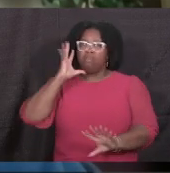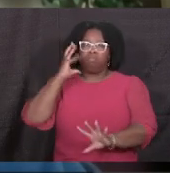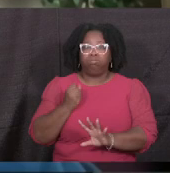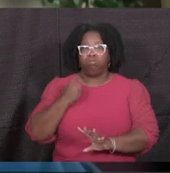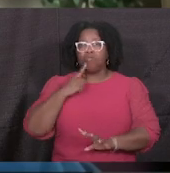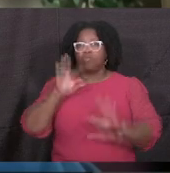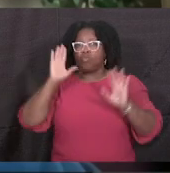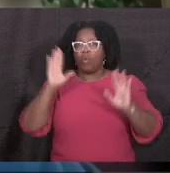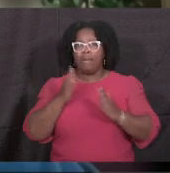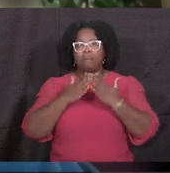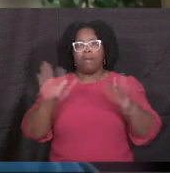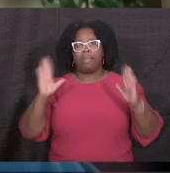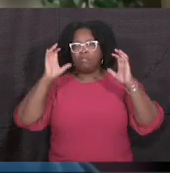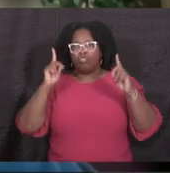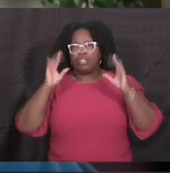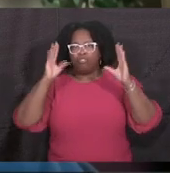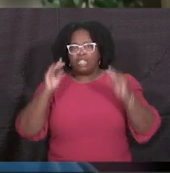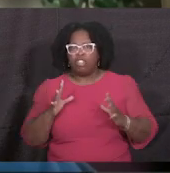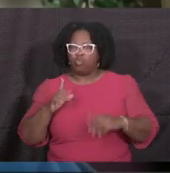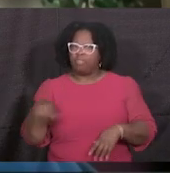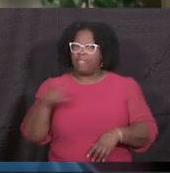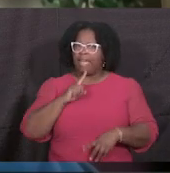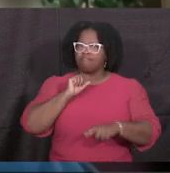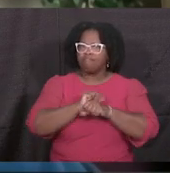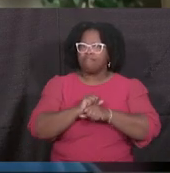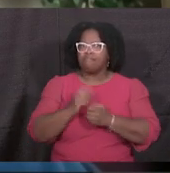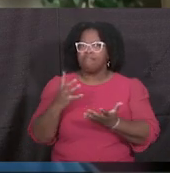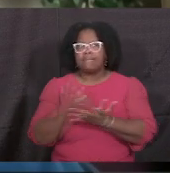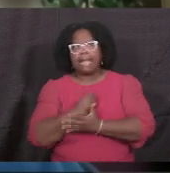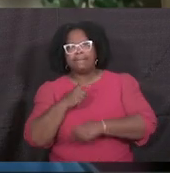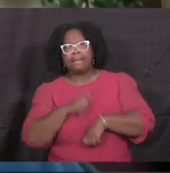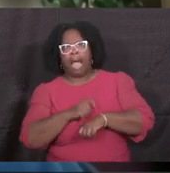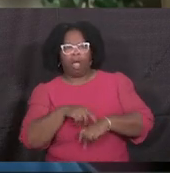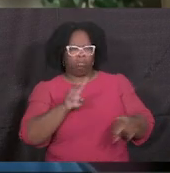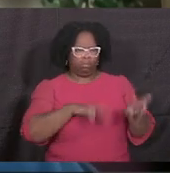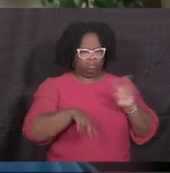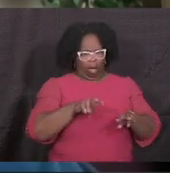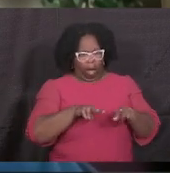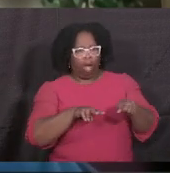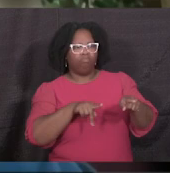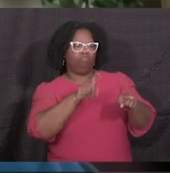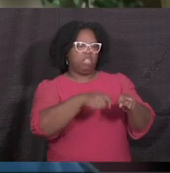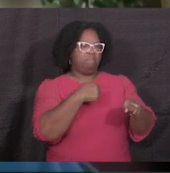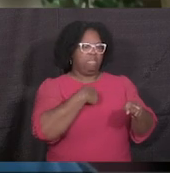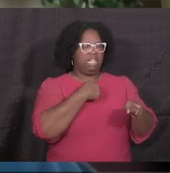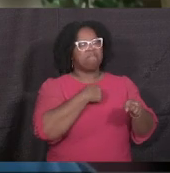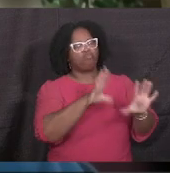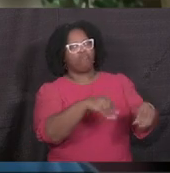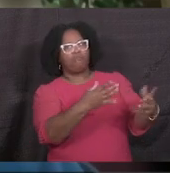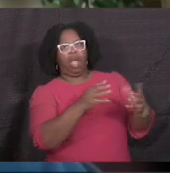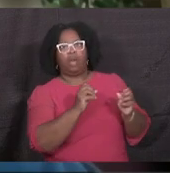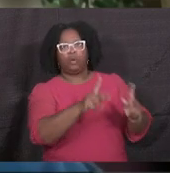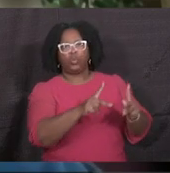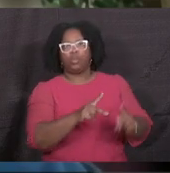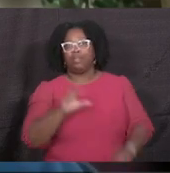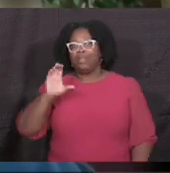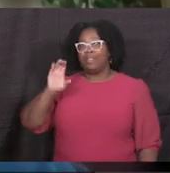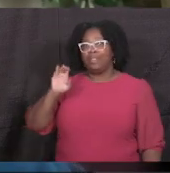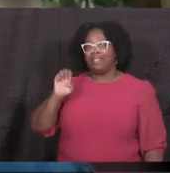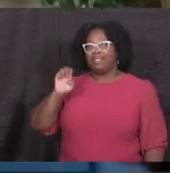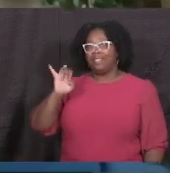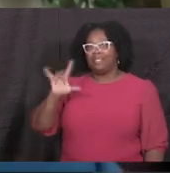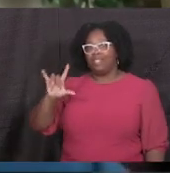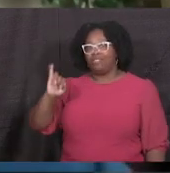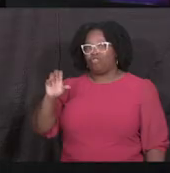education teachers who take the time to really find the students who need them and give them a space. So Seal Jensen, thank you